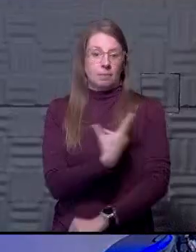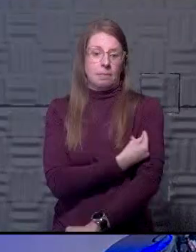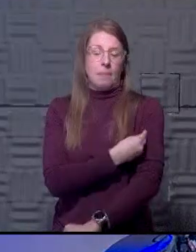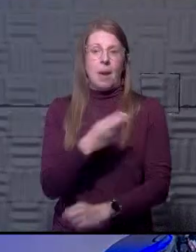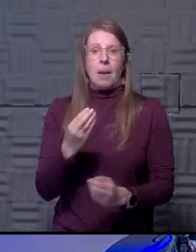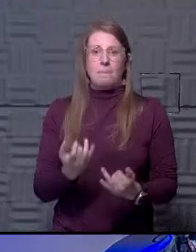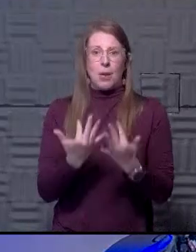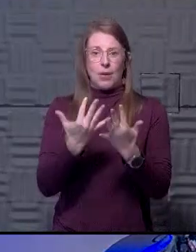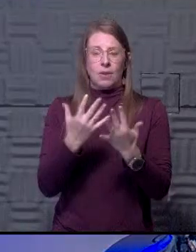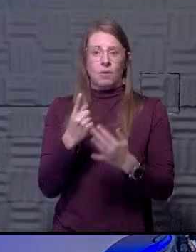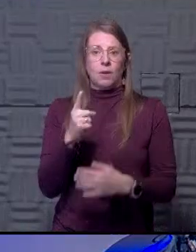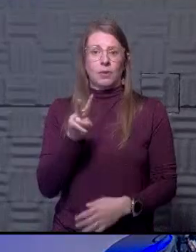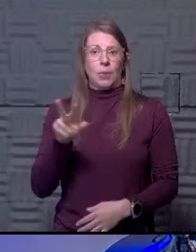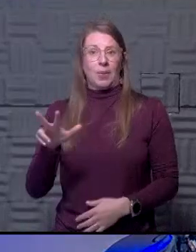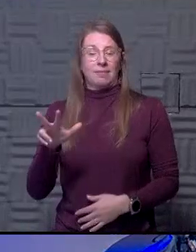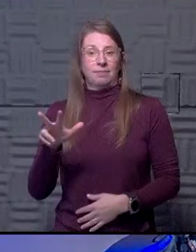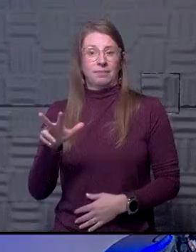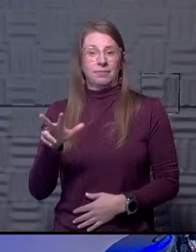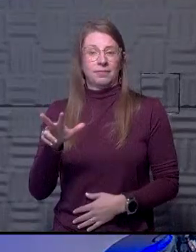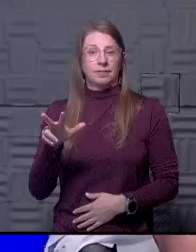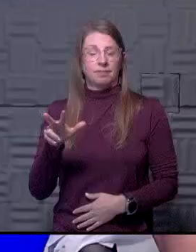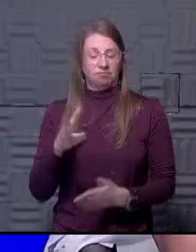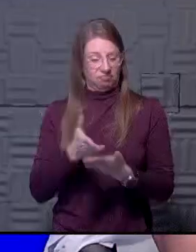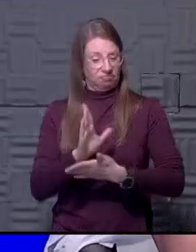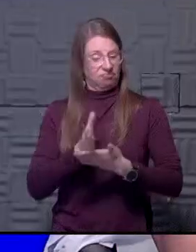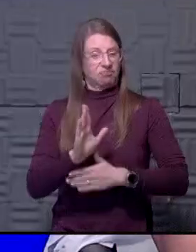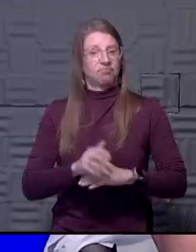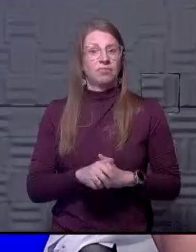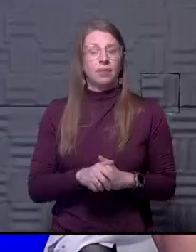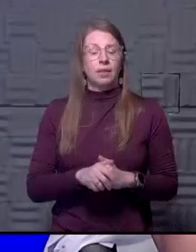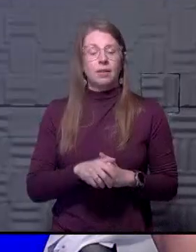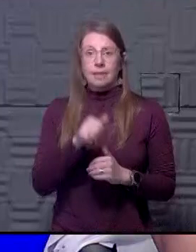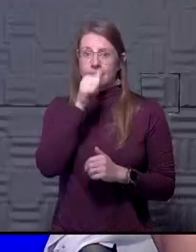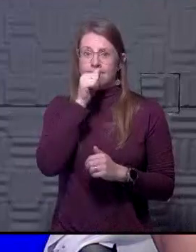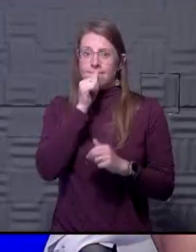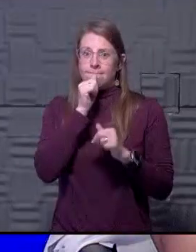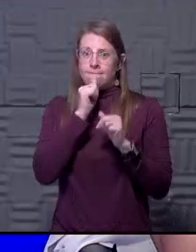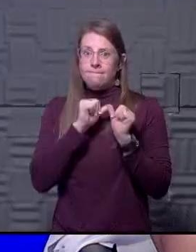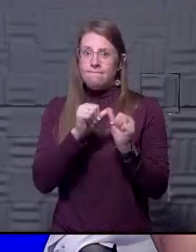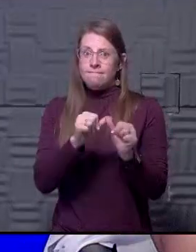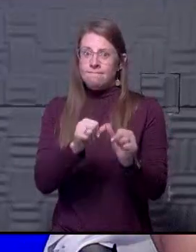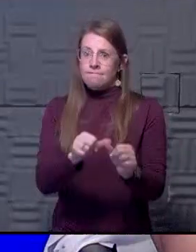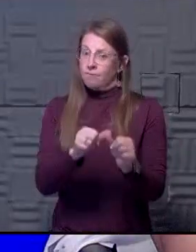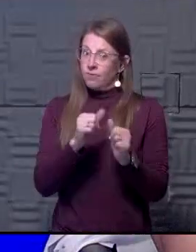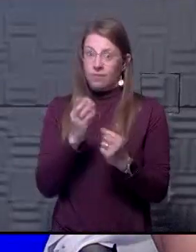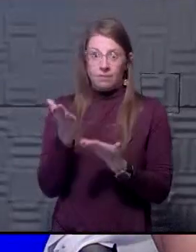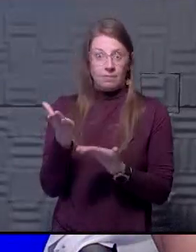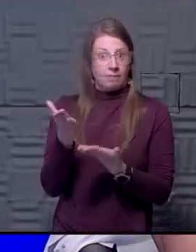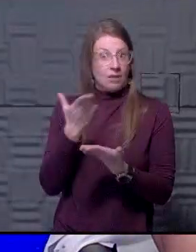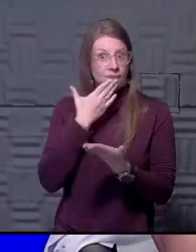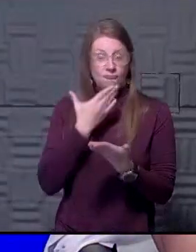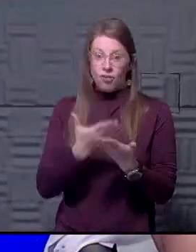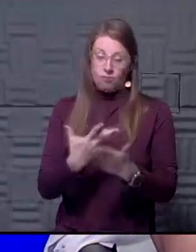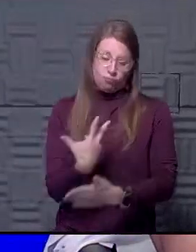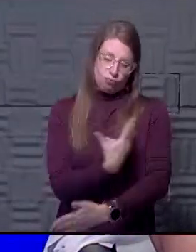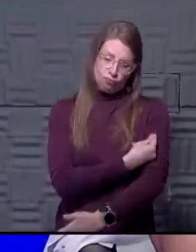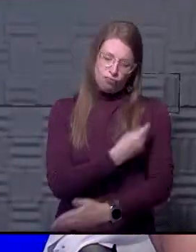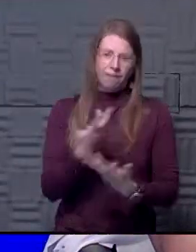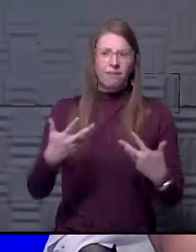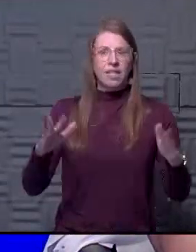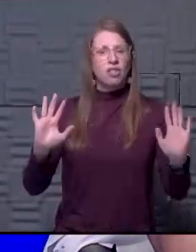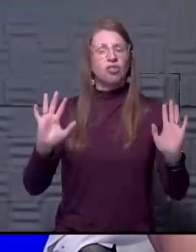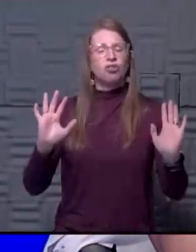here. 1, 2, 3. All right, he's surviving it so far, folks. There it Feels goes. good. Vaccine in. There you